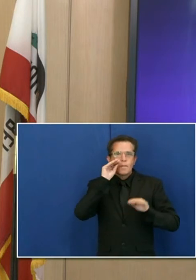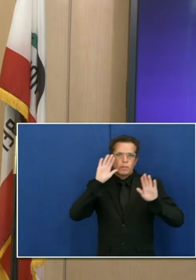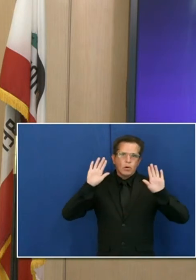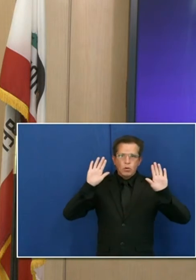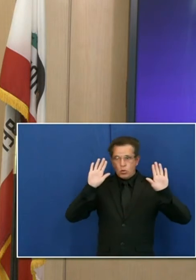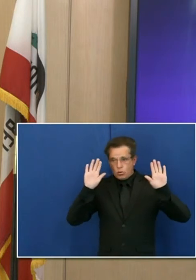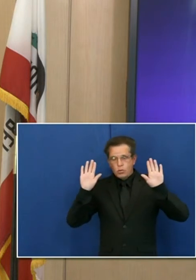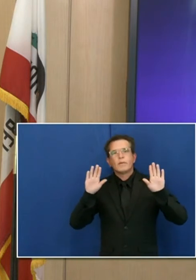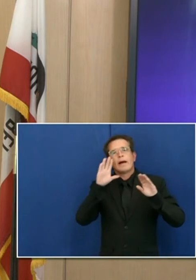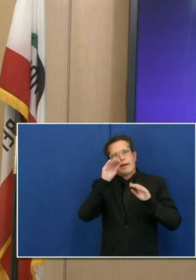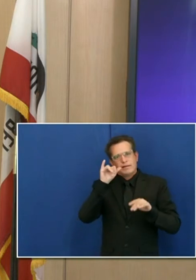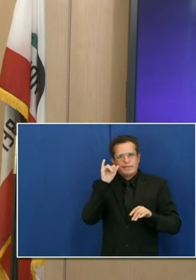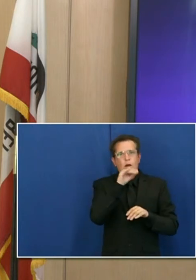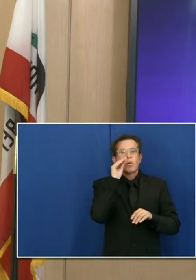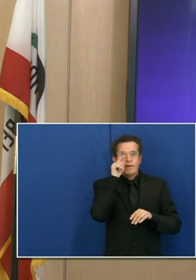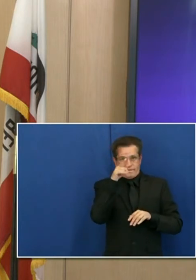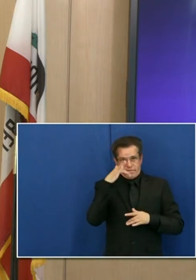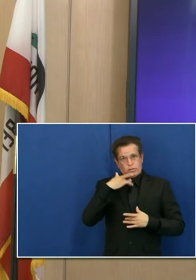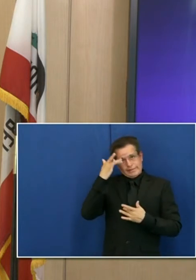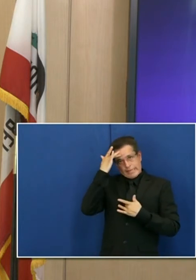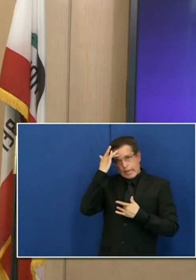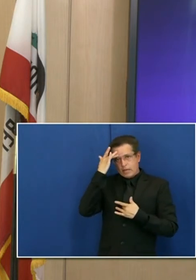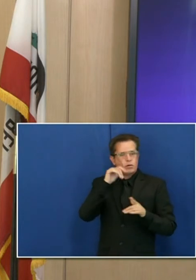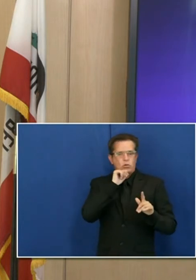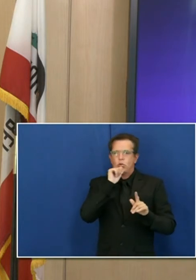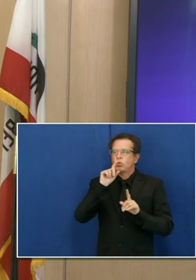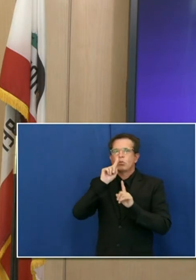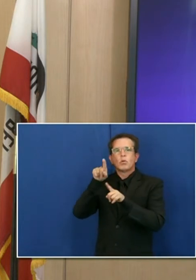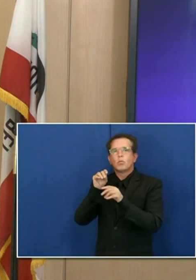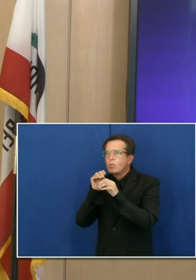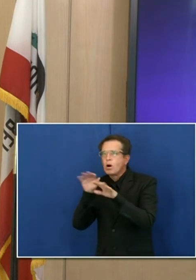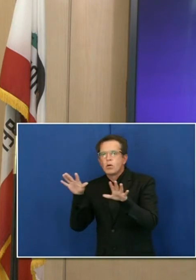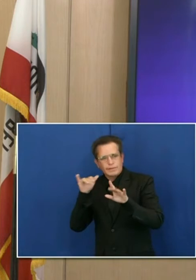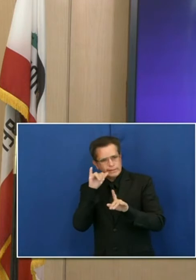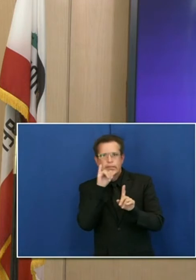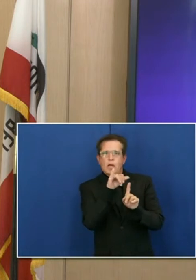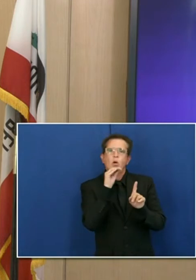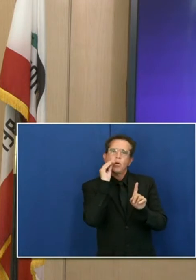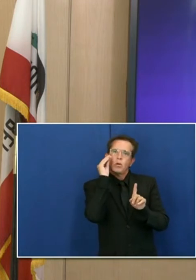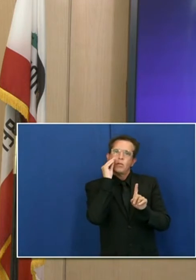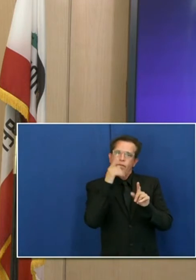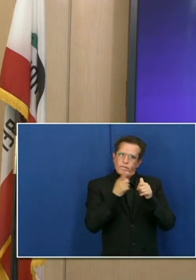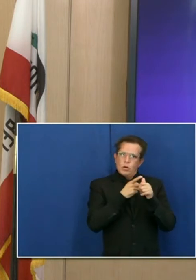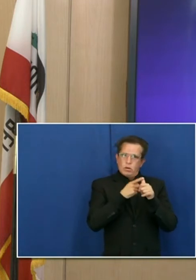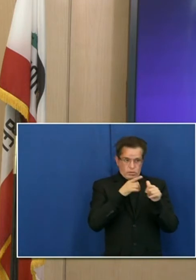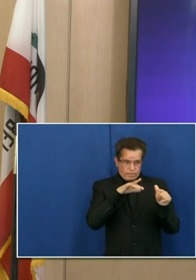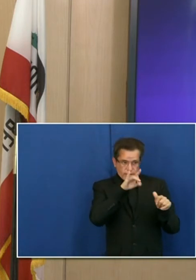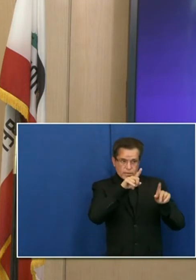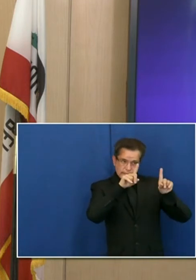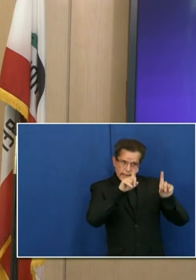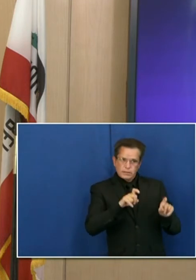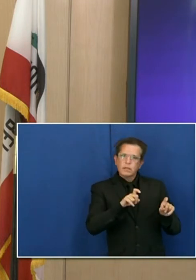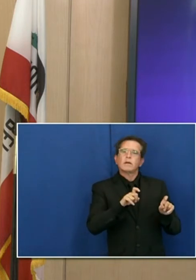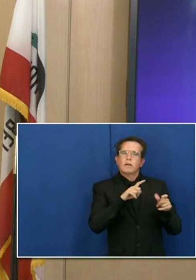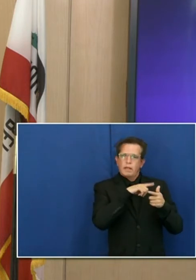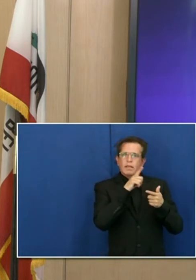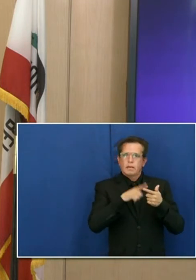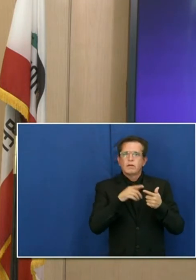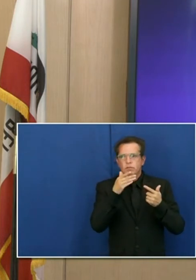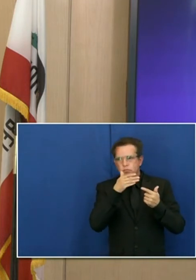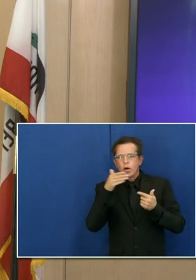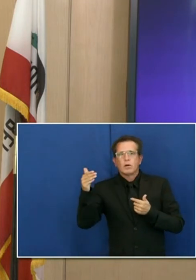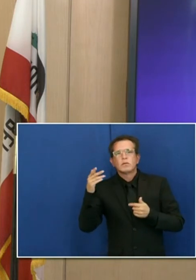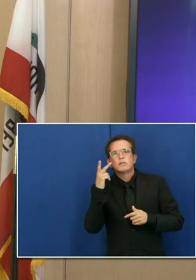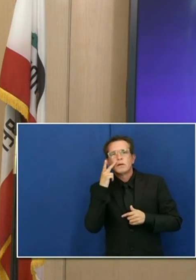and isolate if you are sick. Get tested quickly so that we can determine whether you are a case and then can take